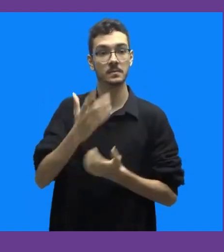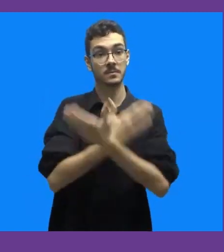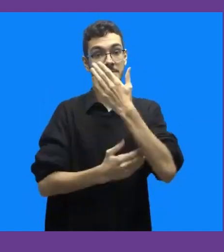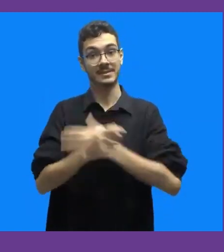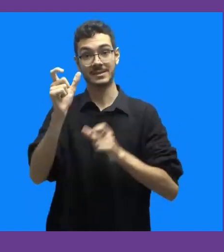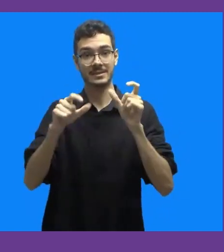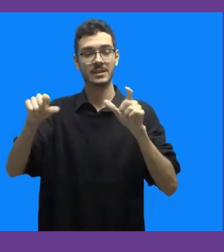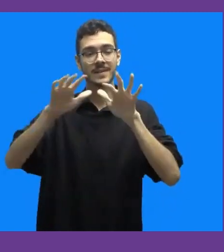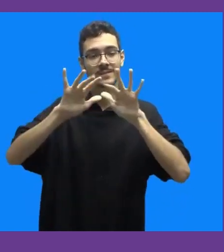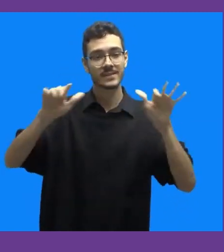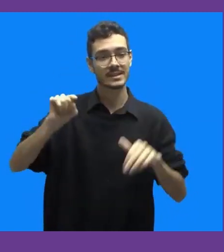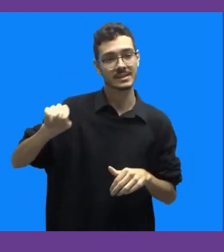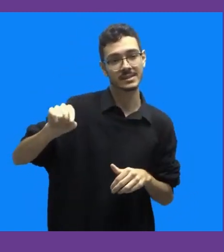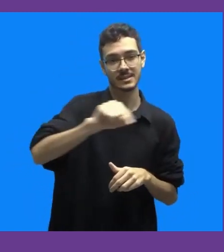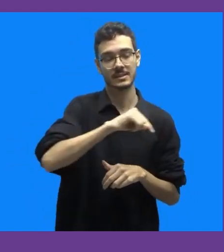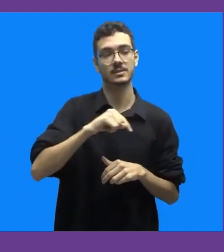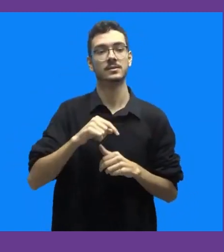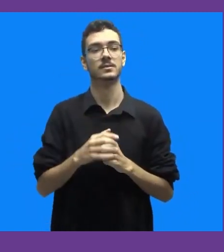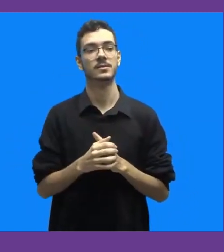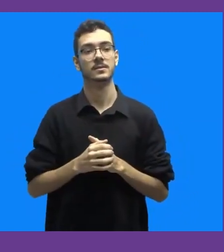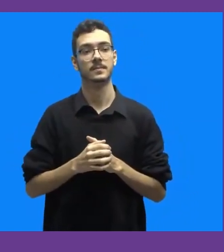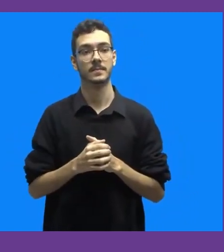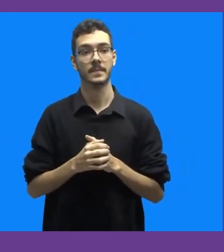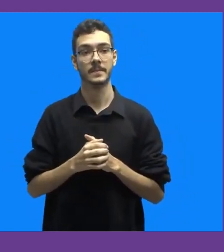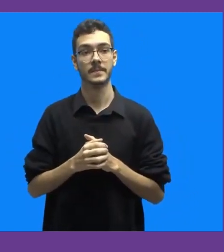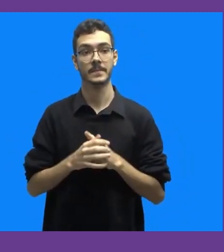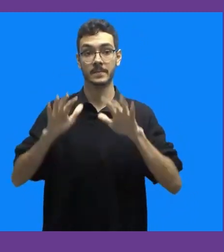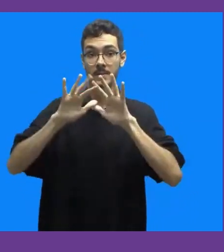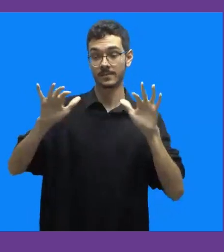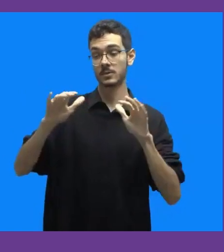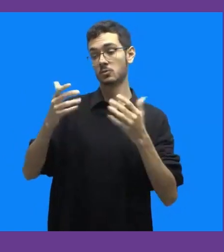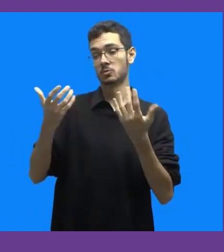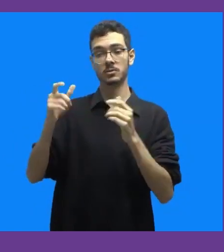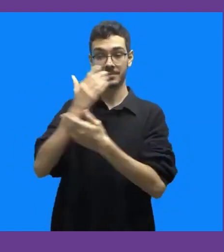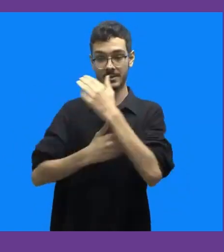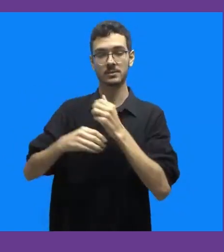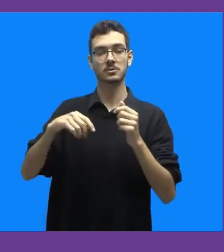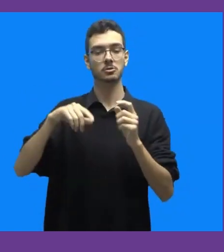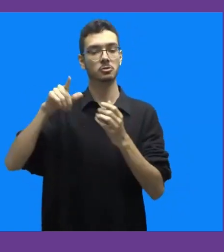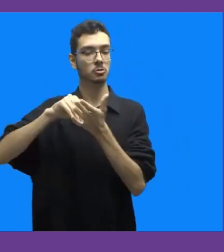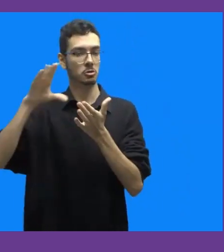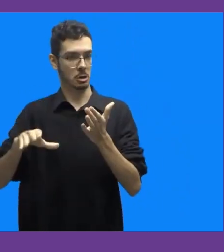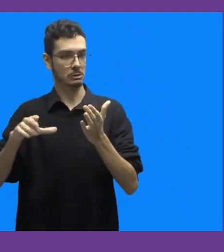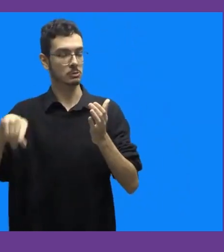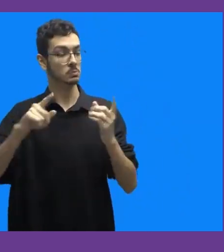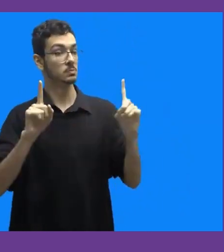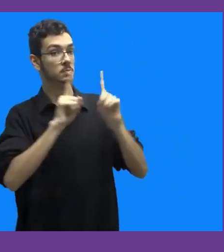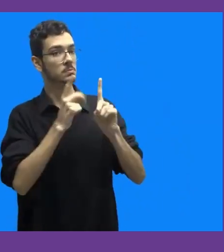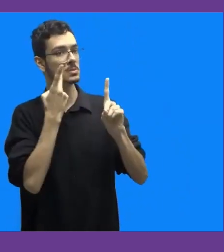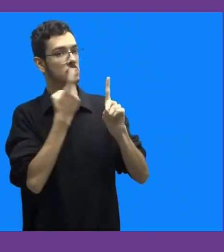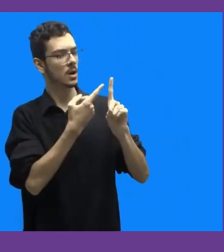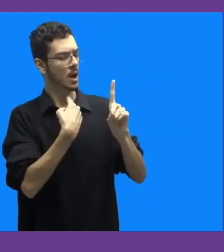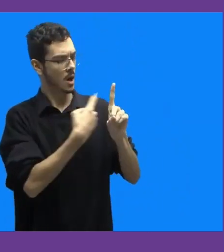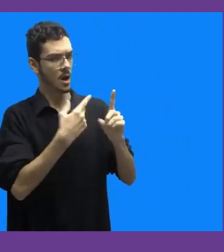with other students with disabilities, and how all these experiences have